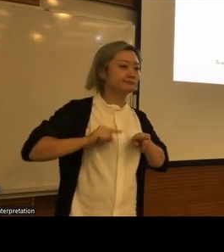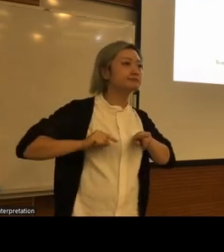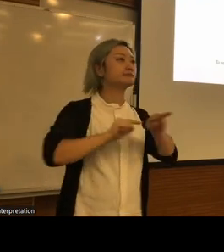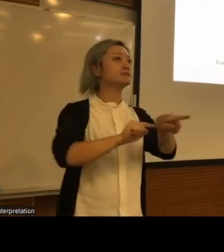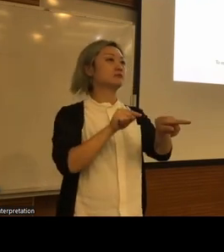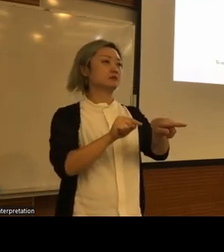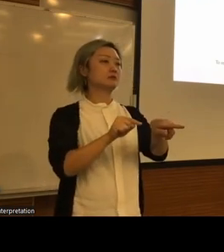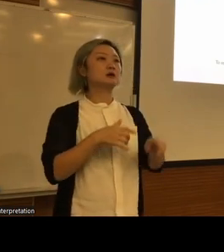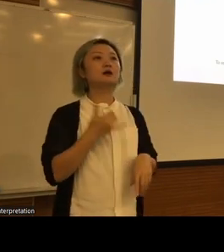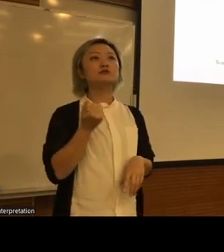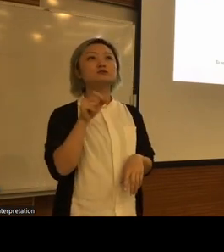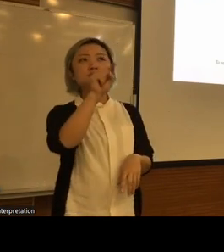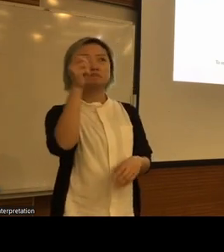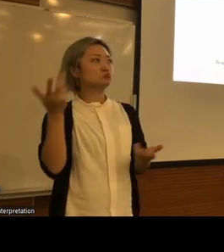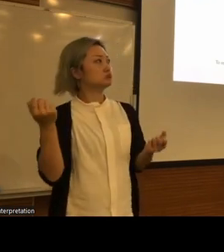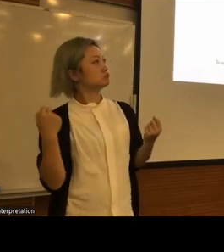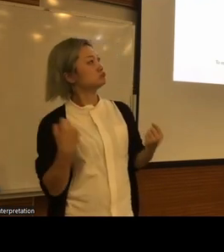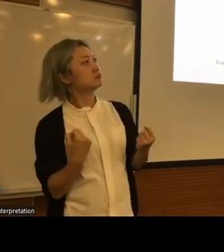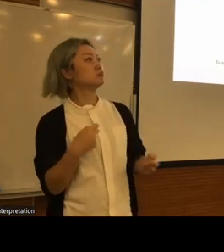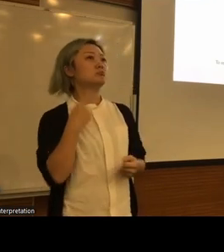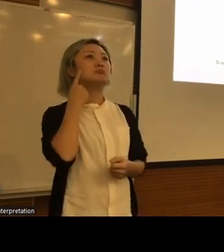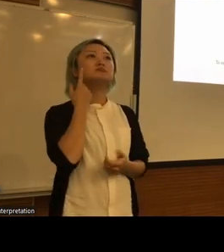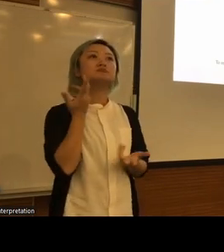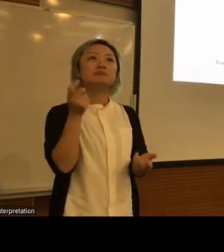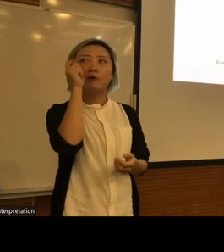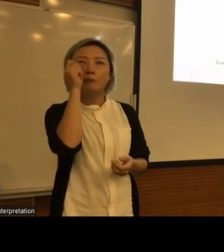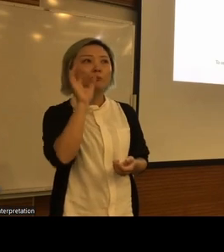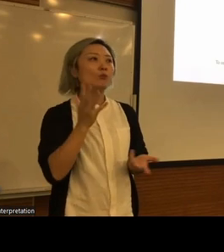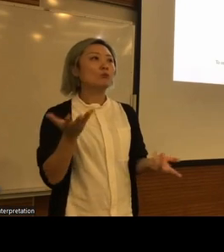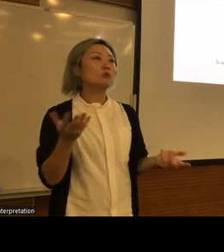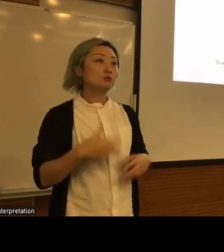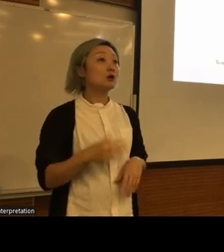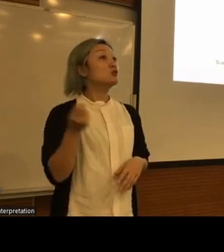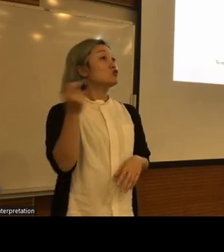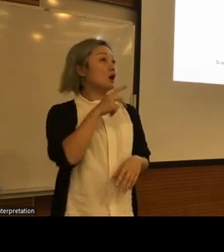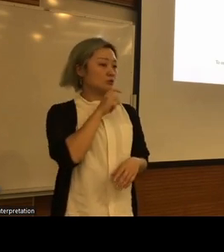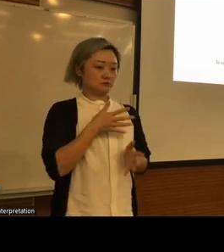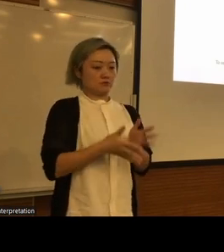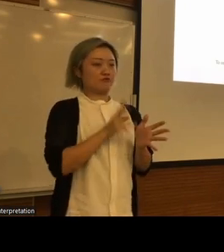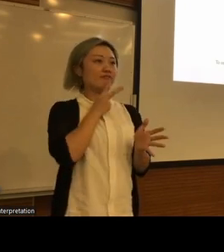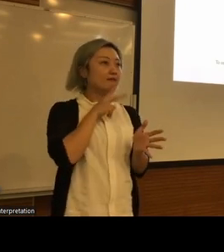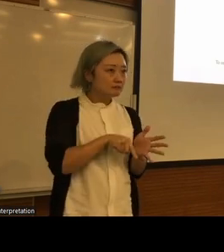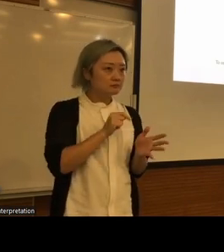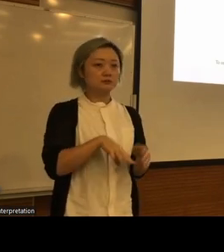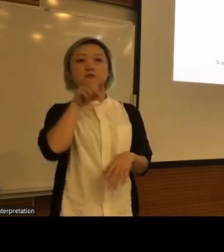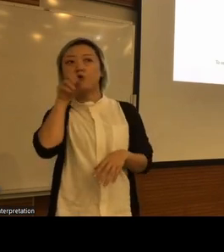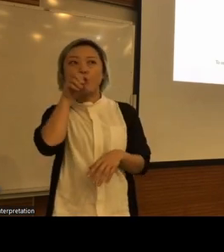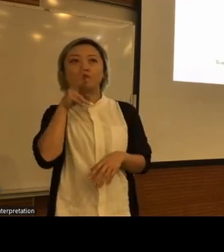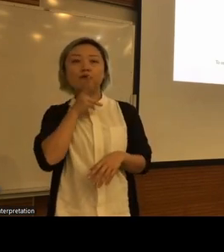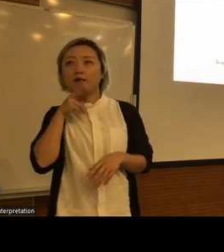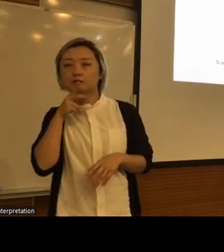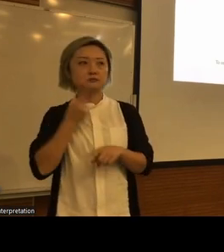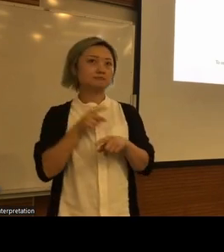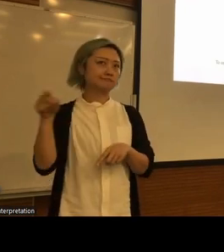interpreting, probably because they don't realize that in sign language interpreting, it's exactly the same work, but much more